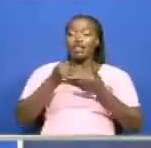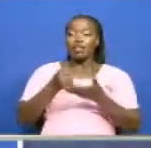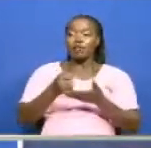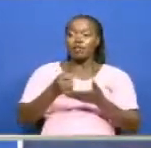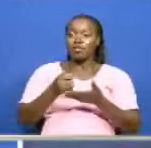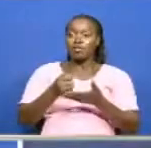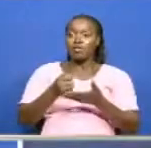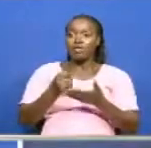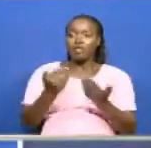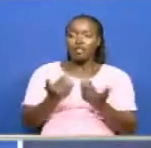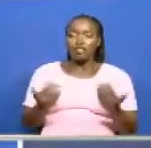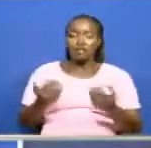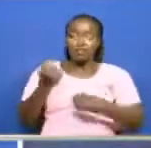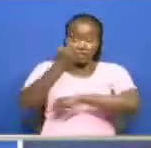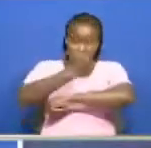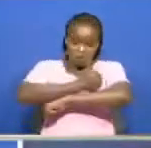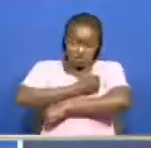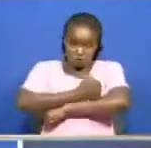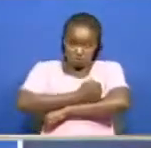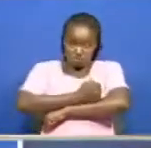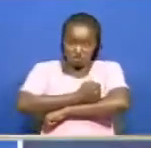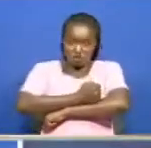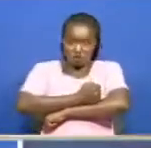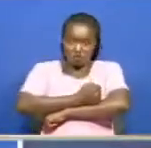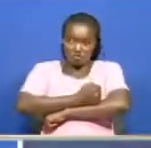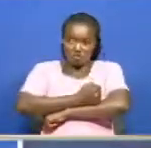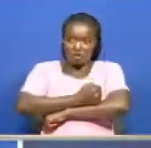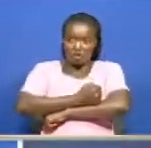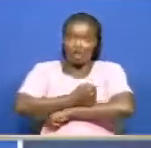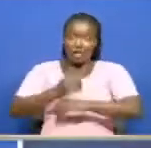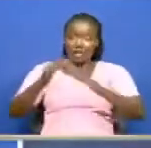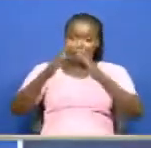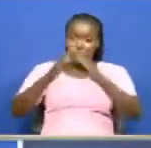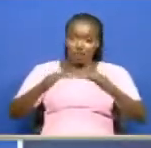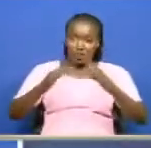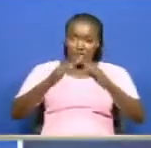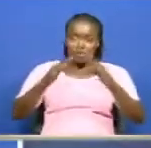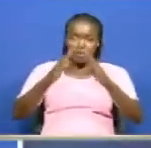take their children to school and build better houses.